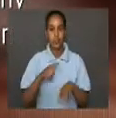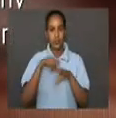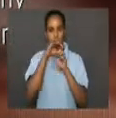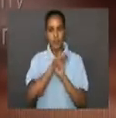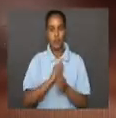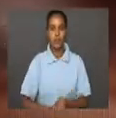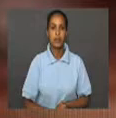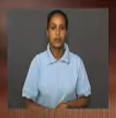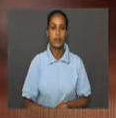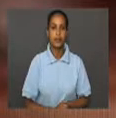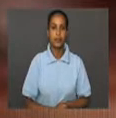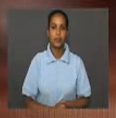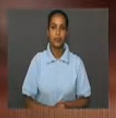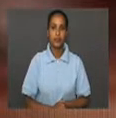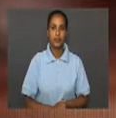Time's up.